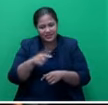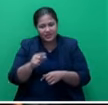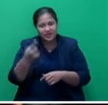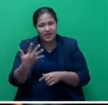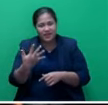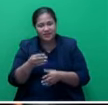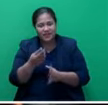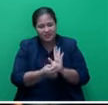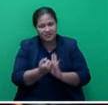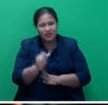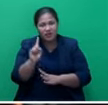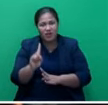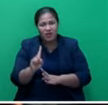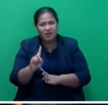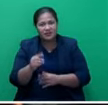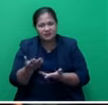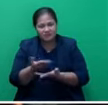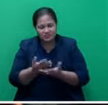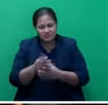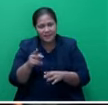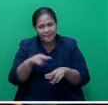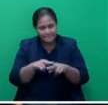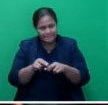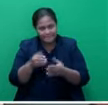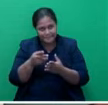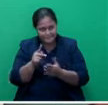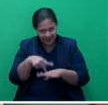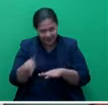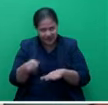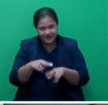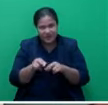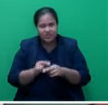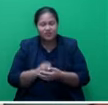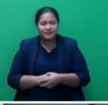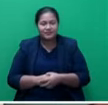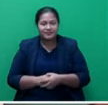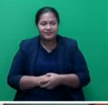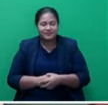2021, enacted by the Parliament of the Republic of Fiji.